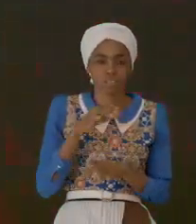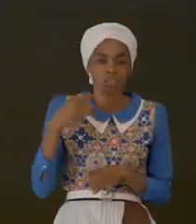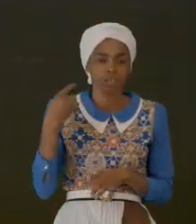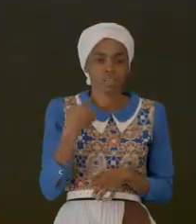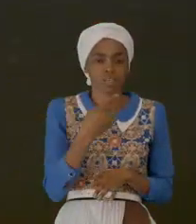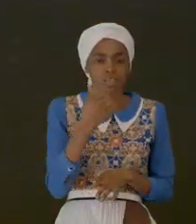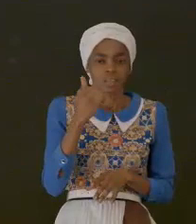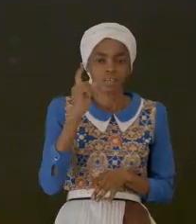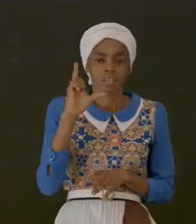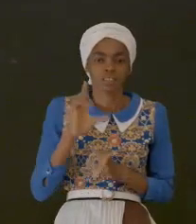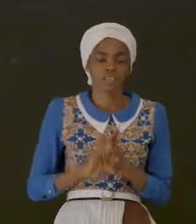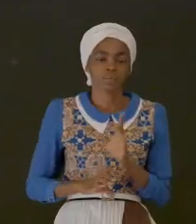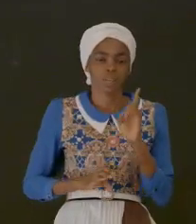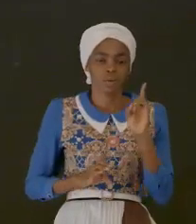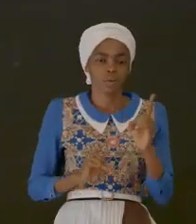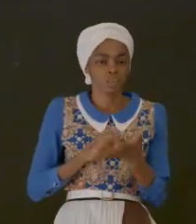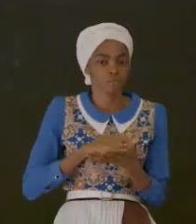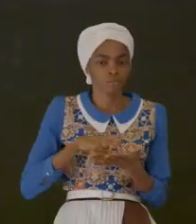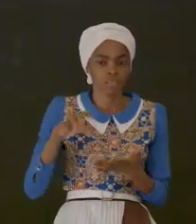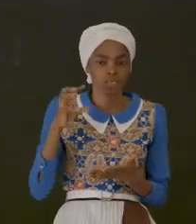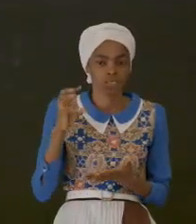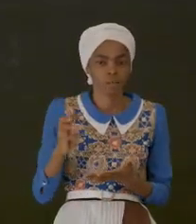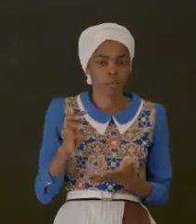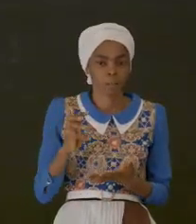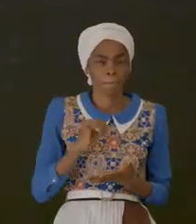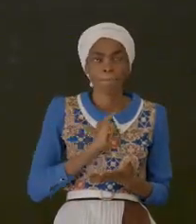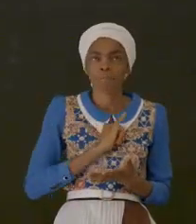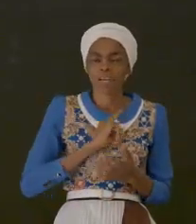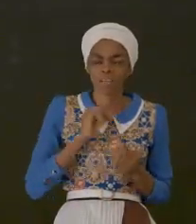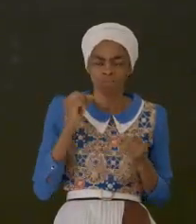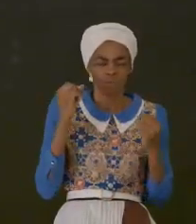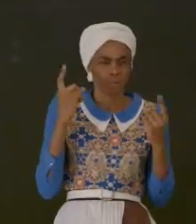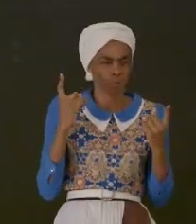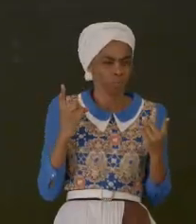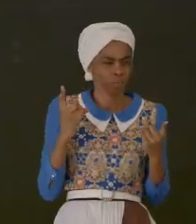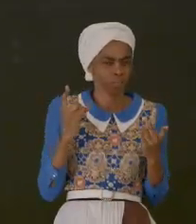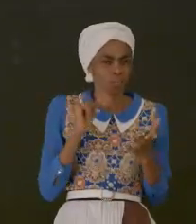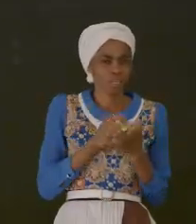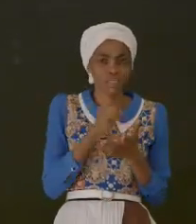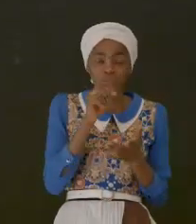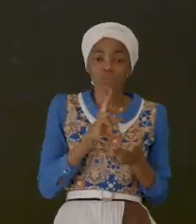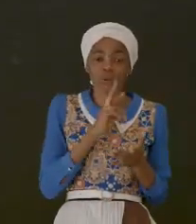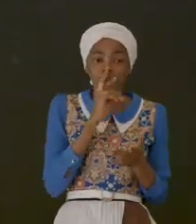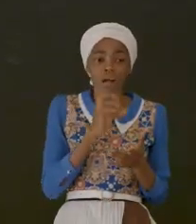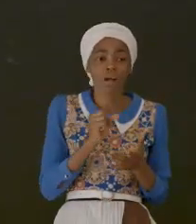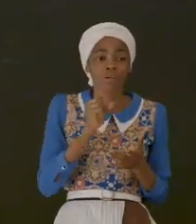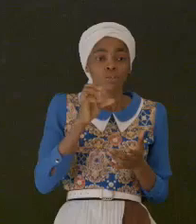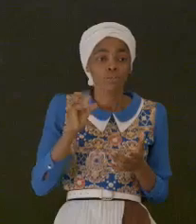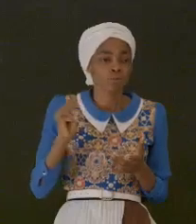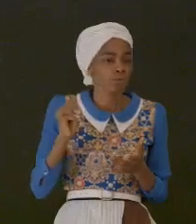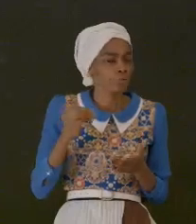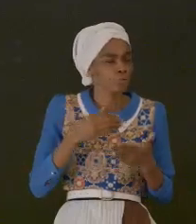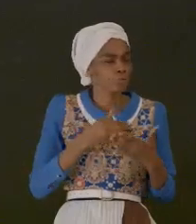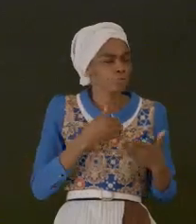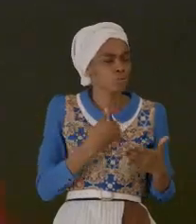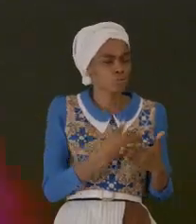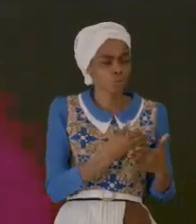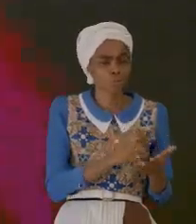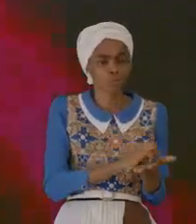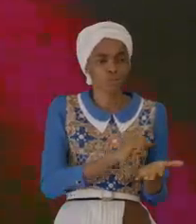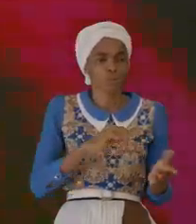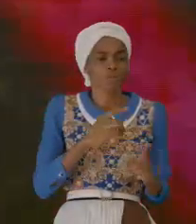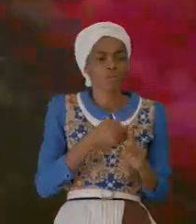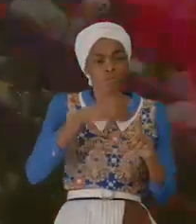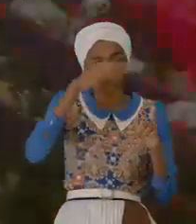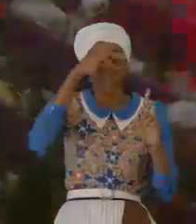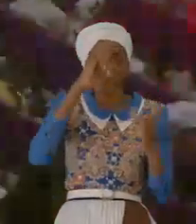I'm reading from verse 6. I marvel that ye are so soon removed from him